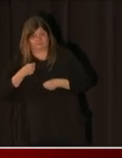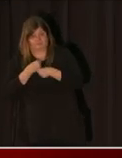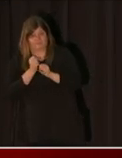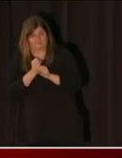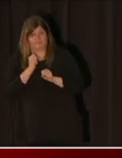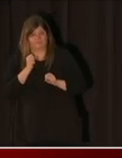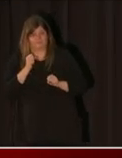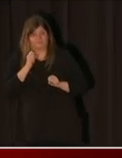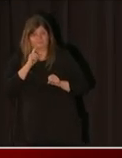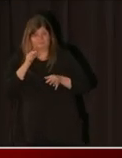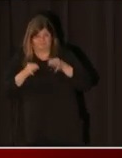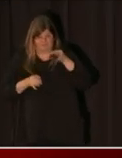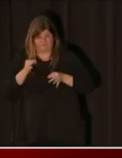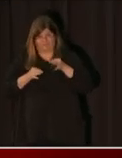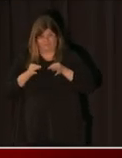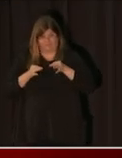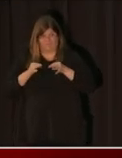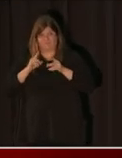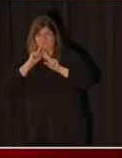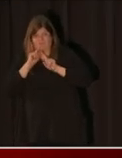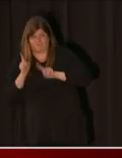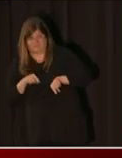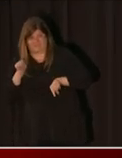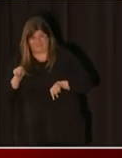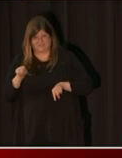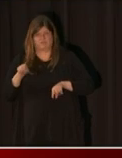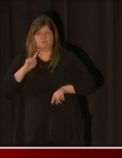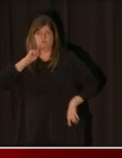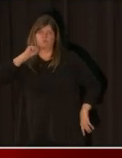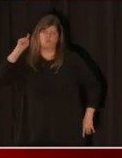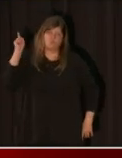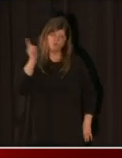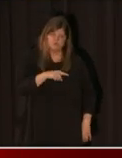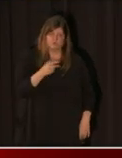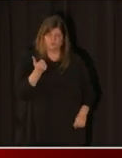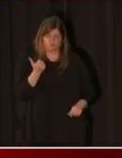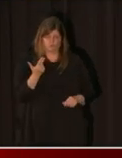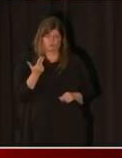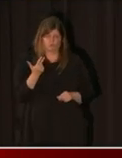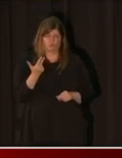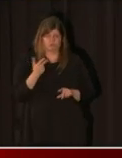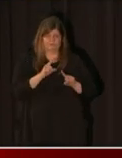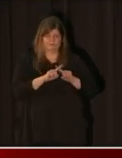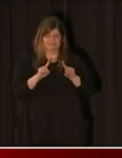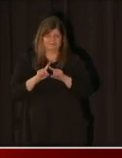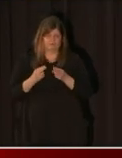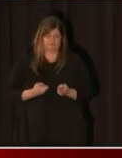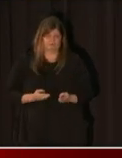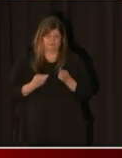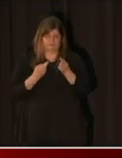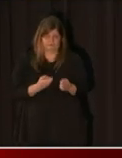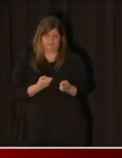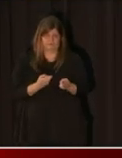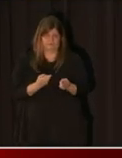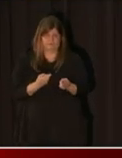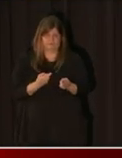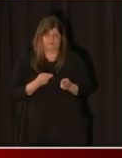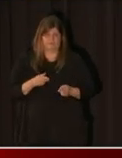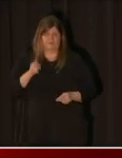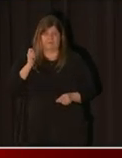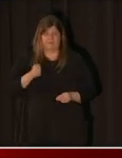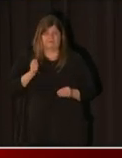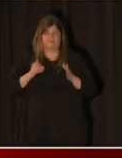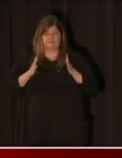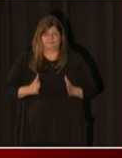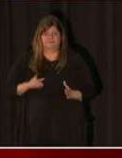shalt implement these 13 areas of recommendations, the judge had to have DOC meet certain legal